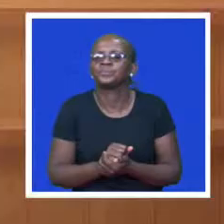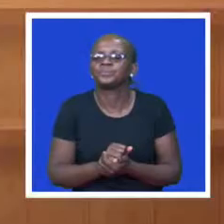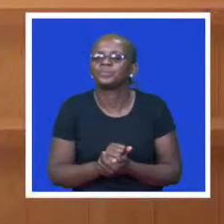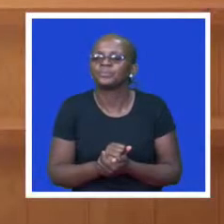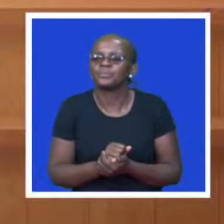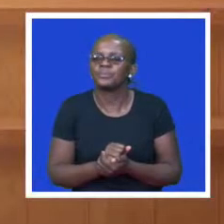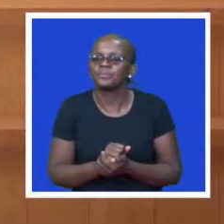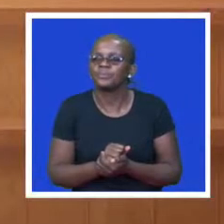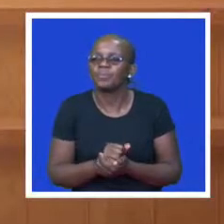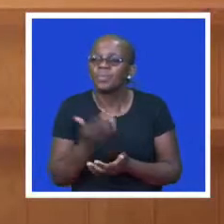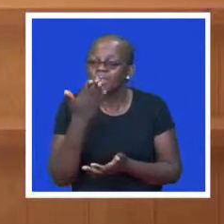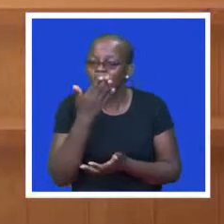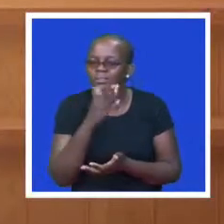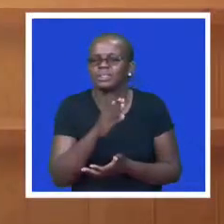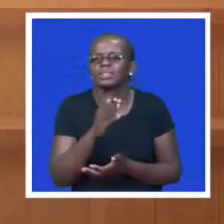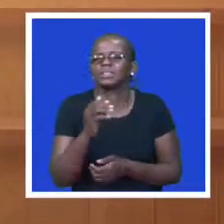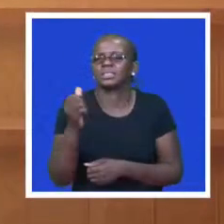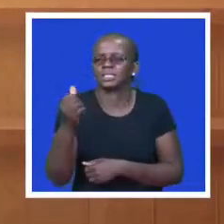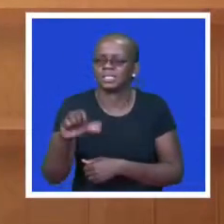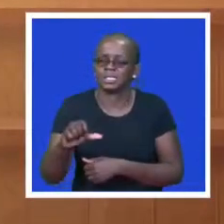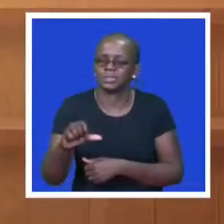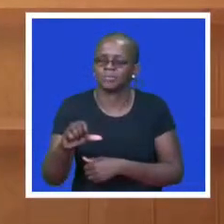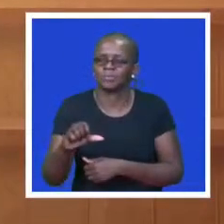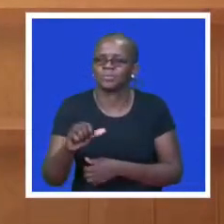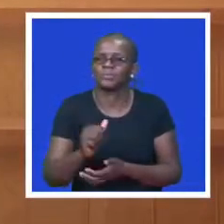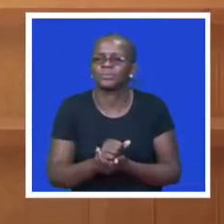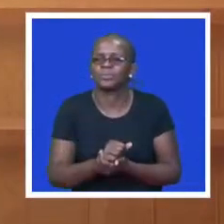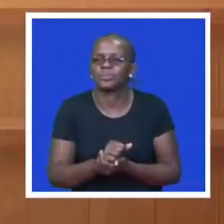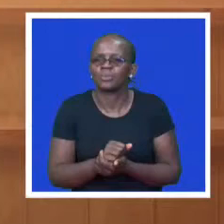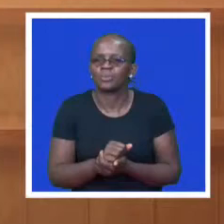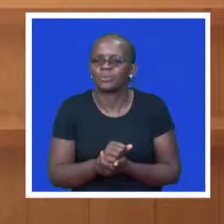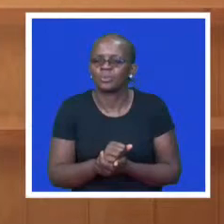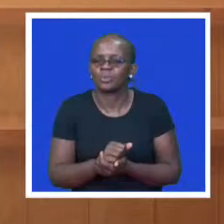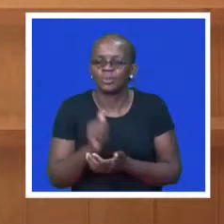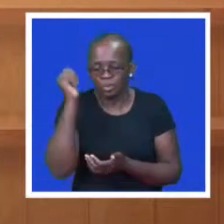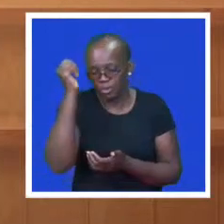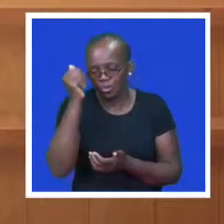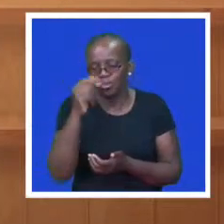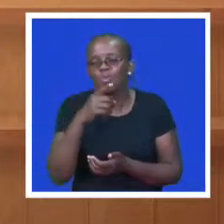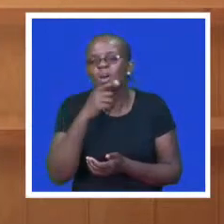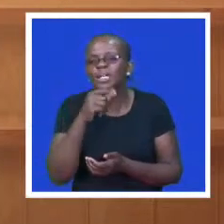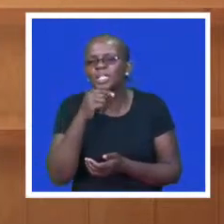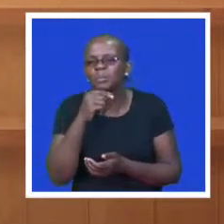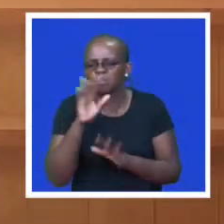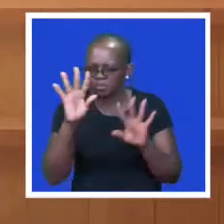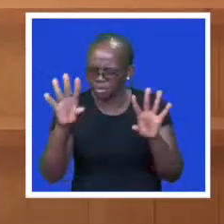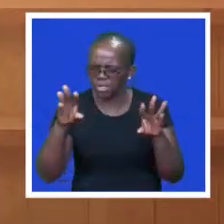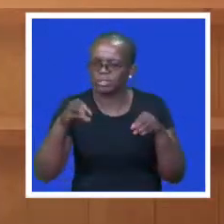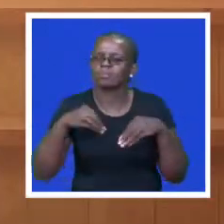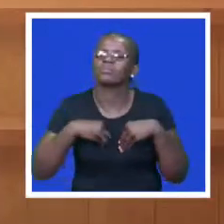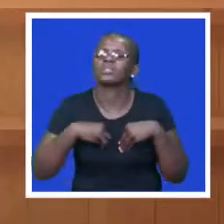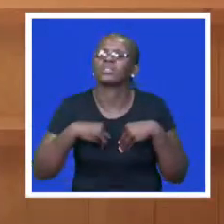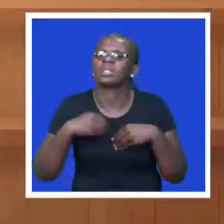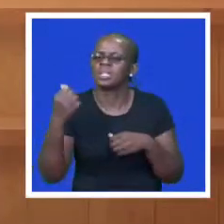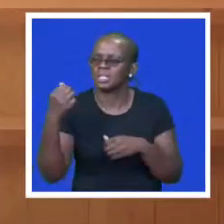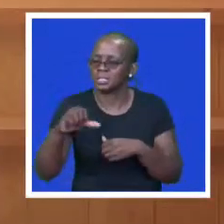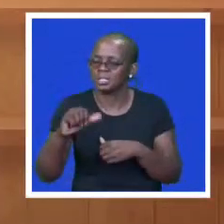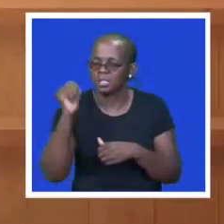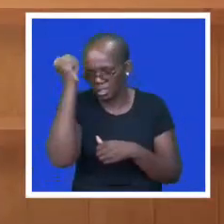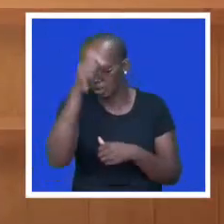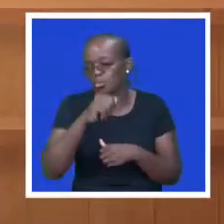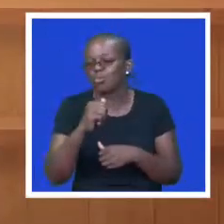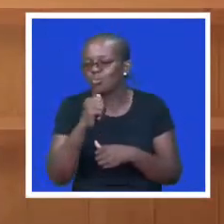committing the sin, dear Lena, he was supposed to admit his wrong to God when God started asking him about his wrongs. But what did he